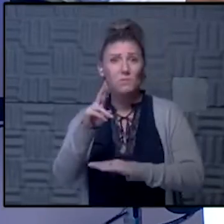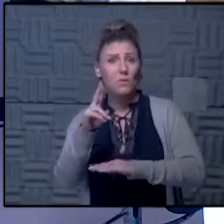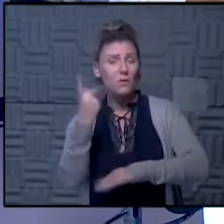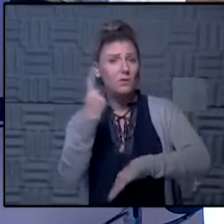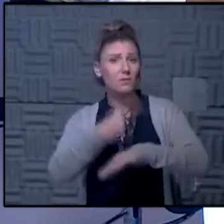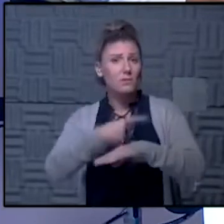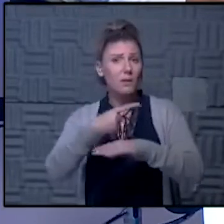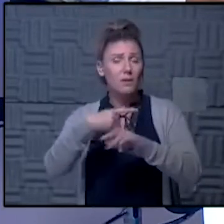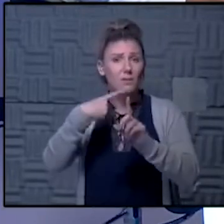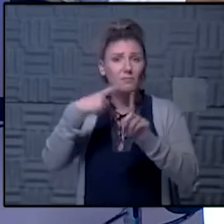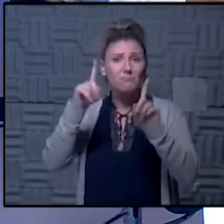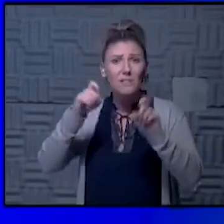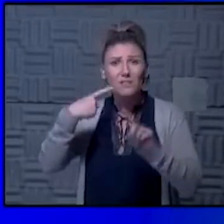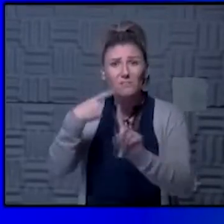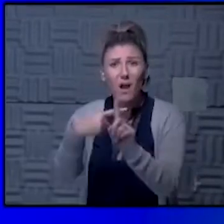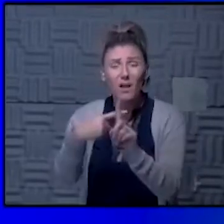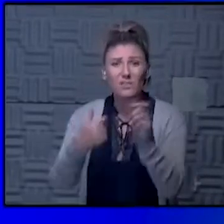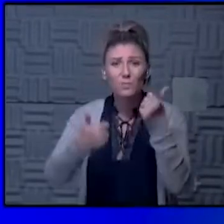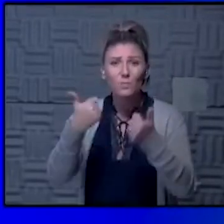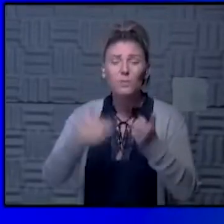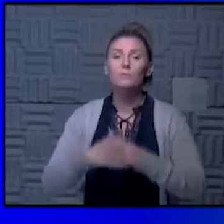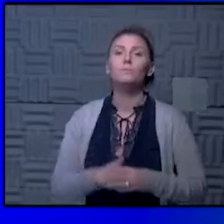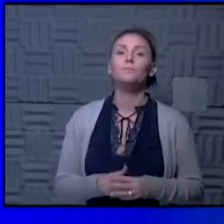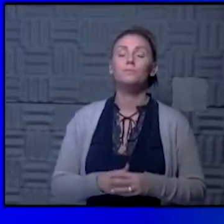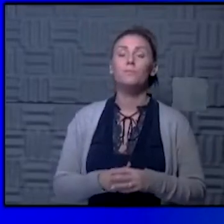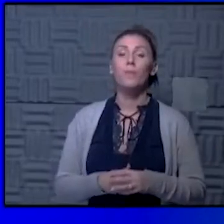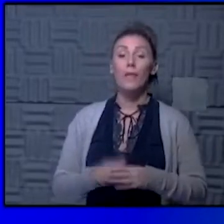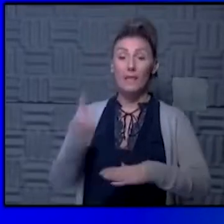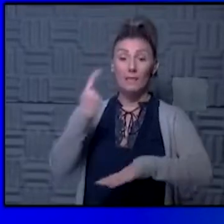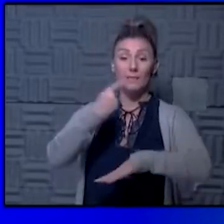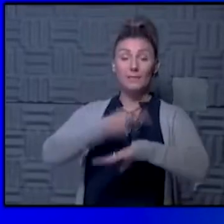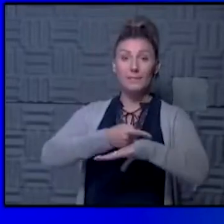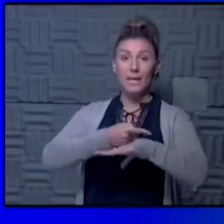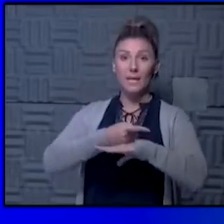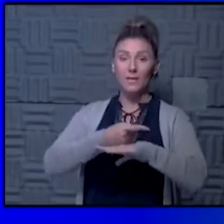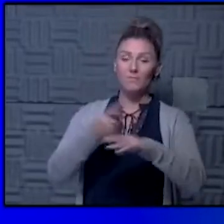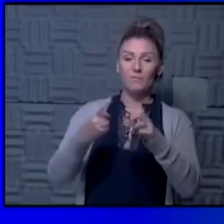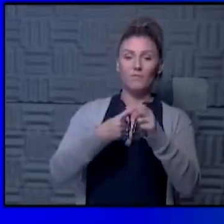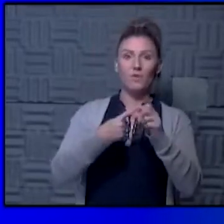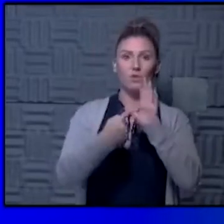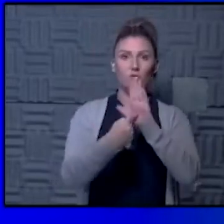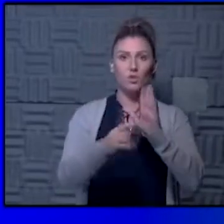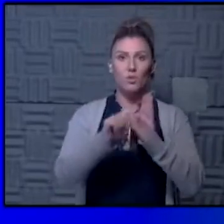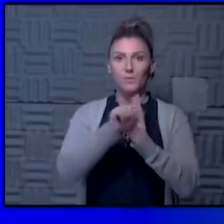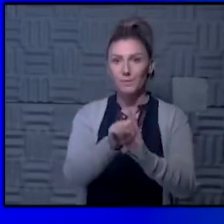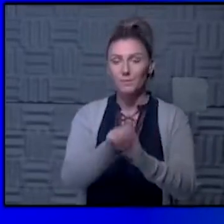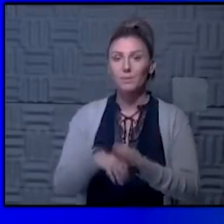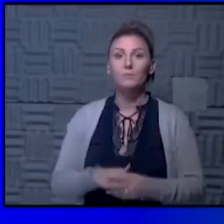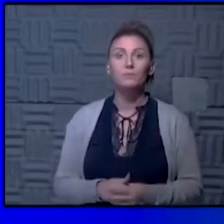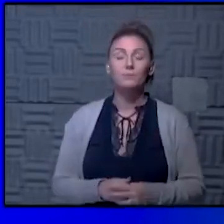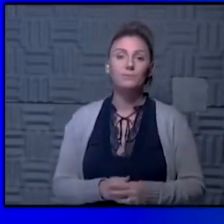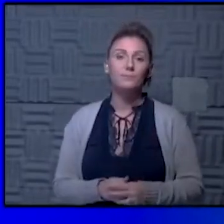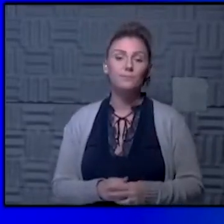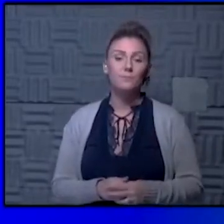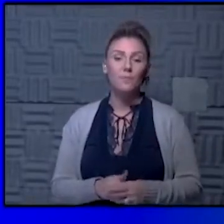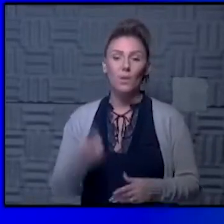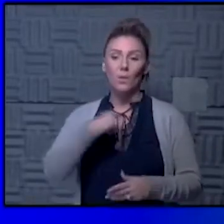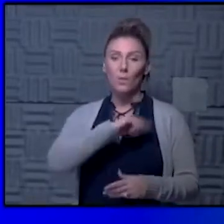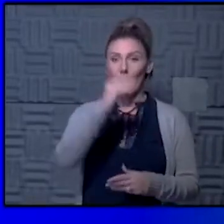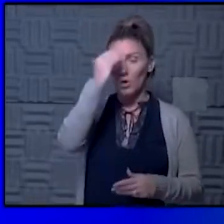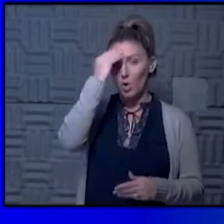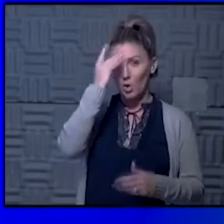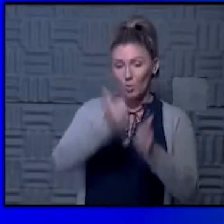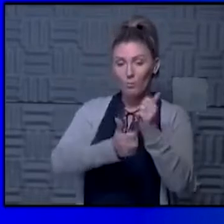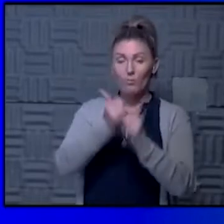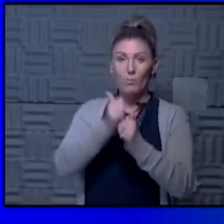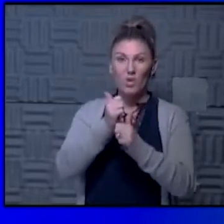positive? Yeah, it would be the day that they first started showing symptoms. Because we know that you are probably